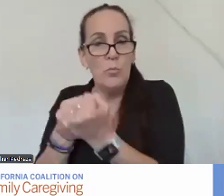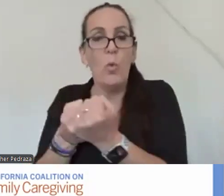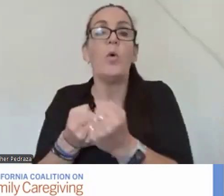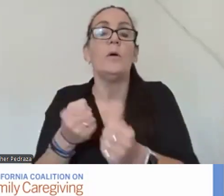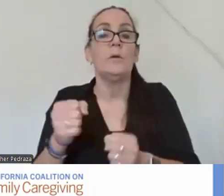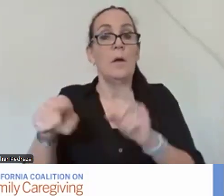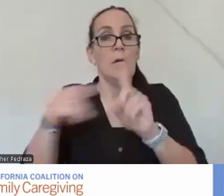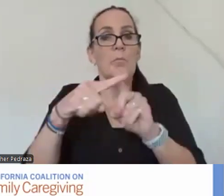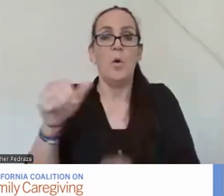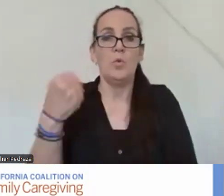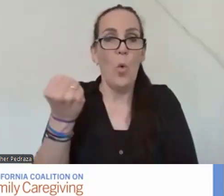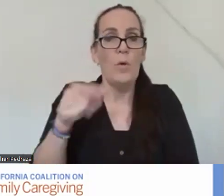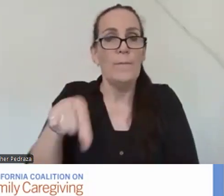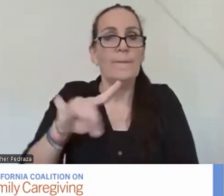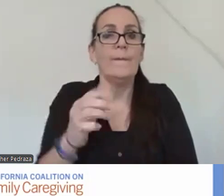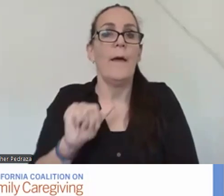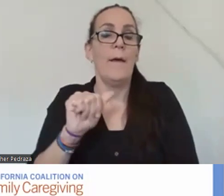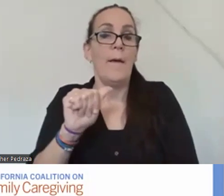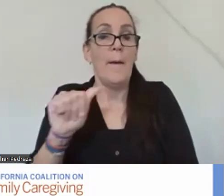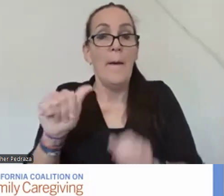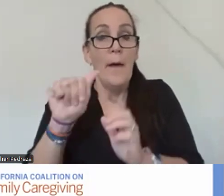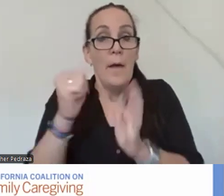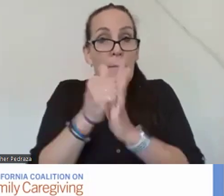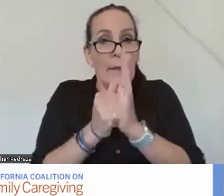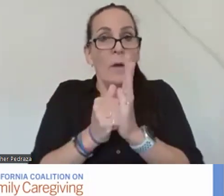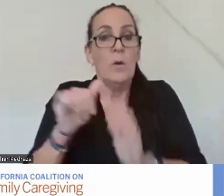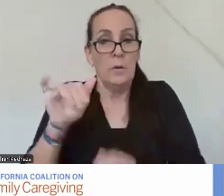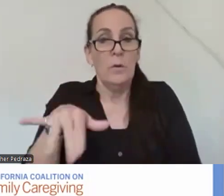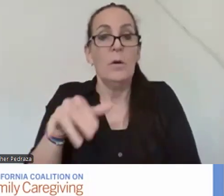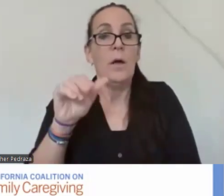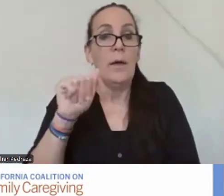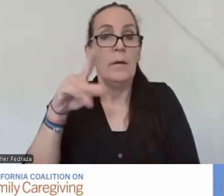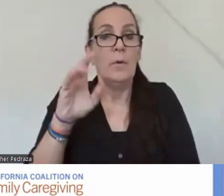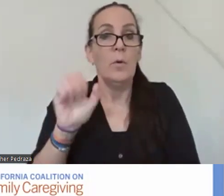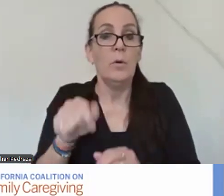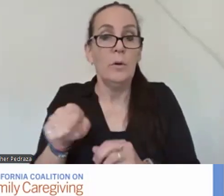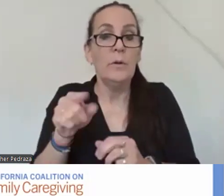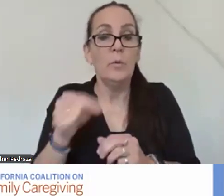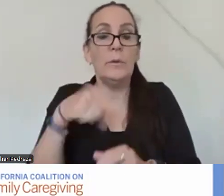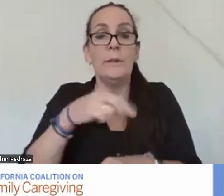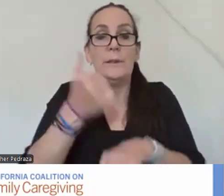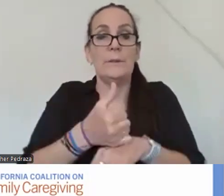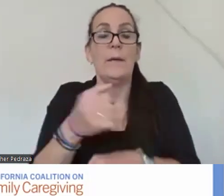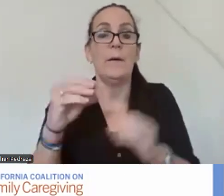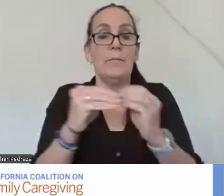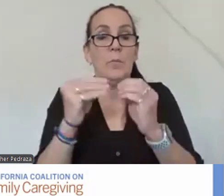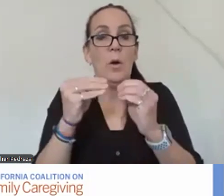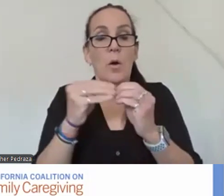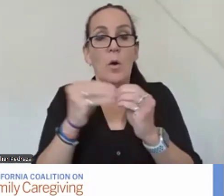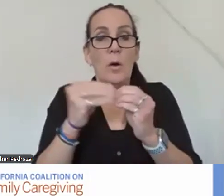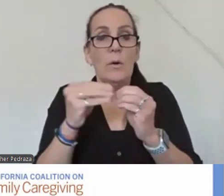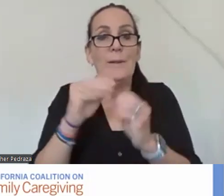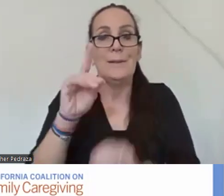important now, during a period of regulatory and funding chaos. We need to put in place more comprehensive data collection